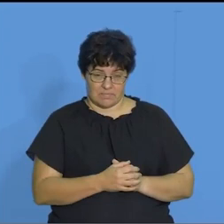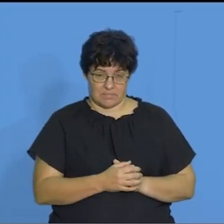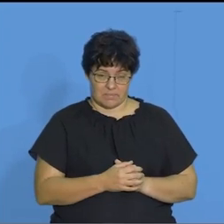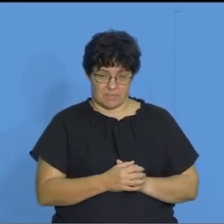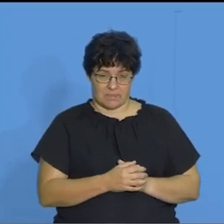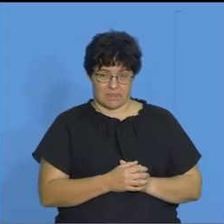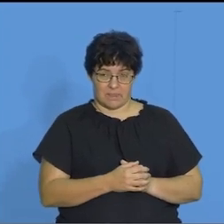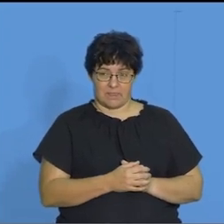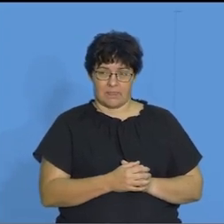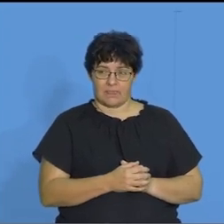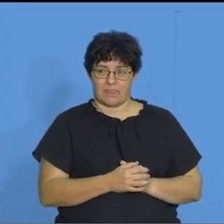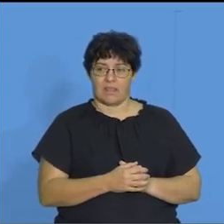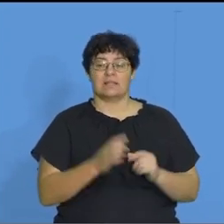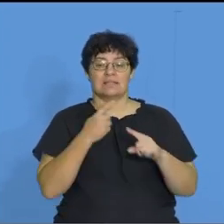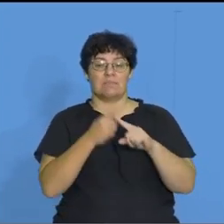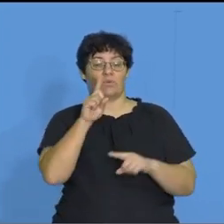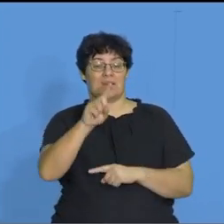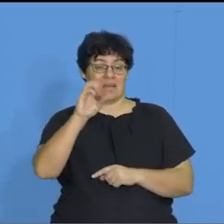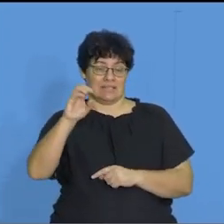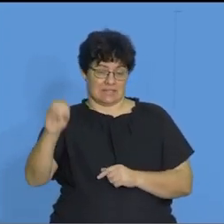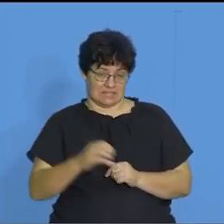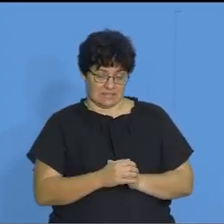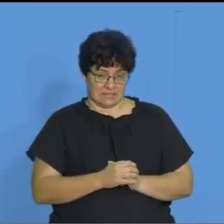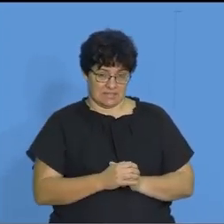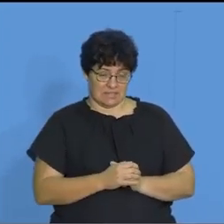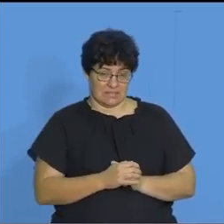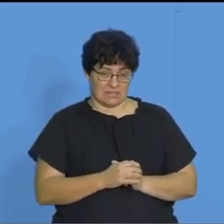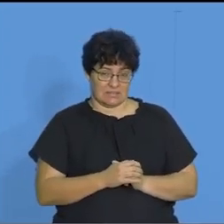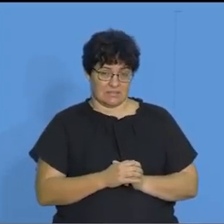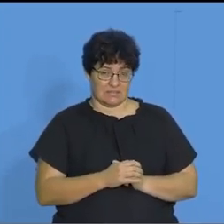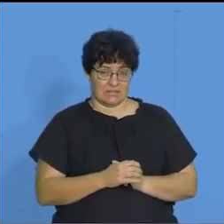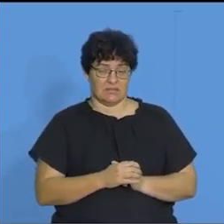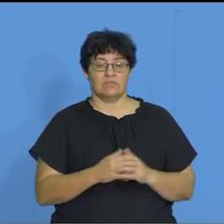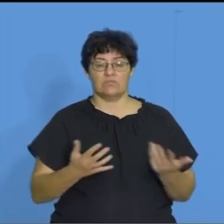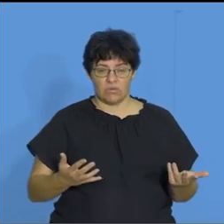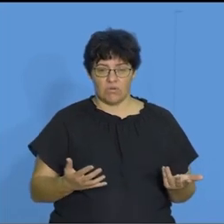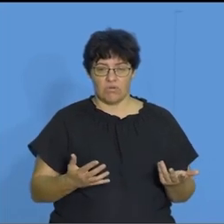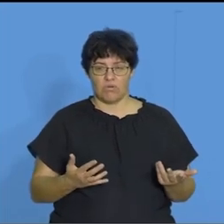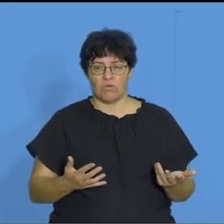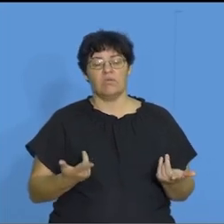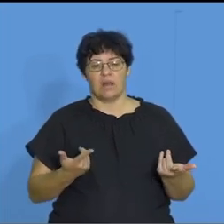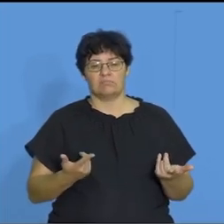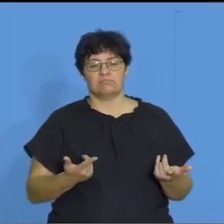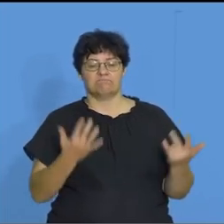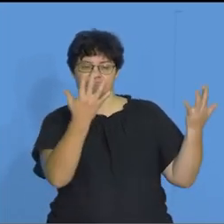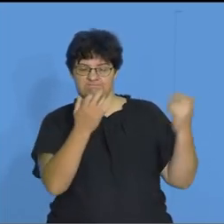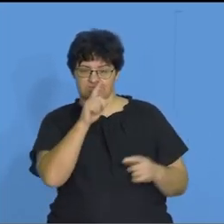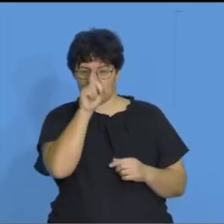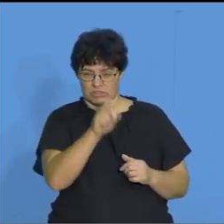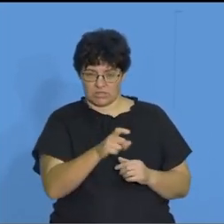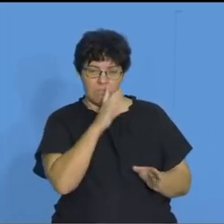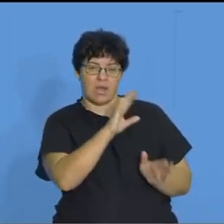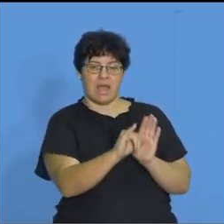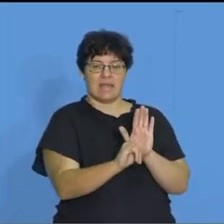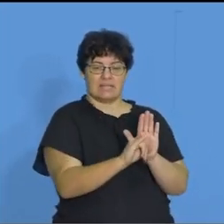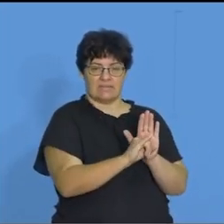So this is typically multiplied by 100, right? So this is typically a routine type of a question where you